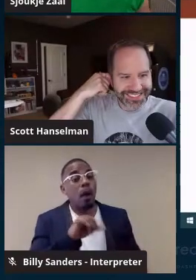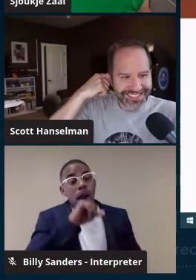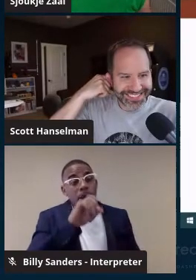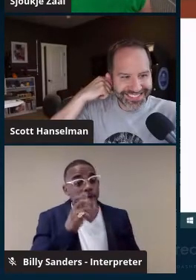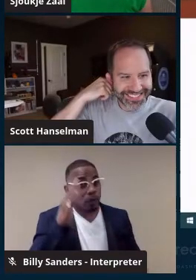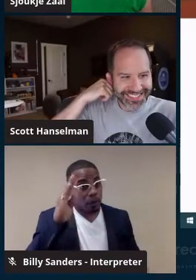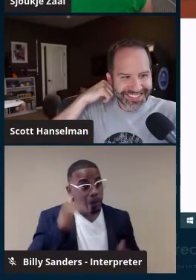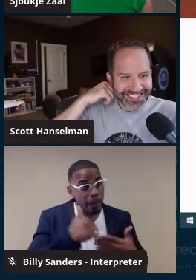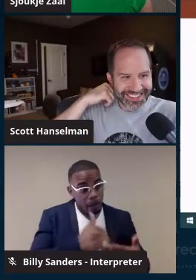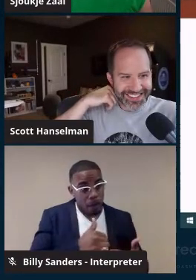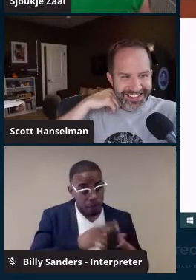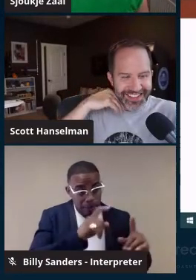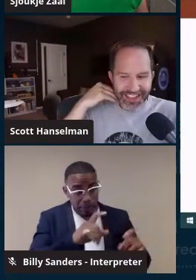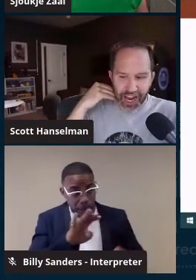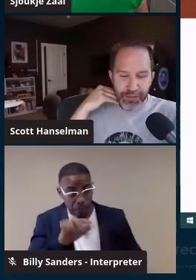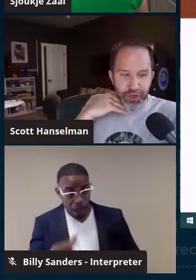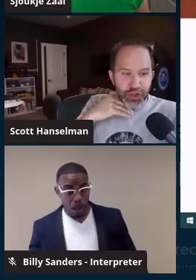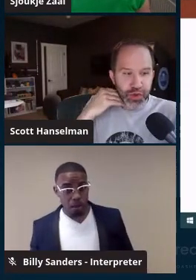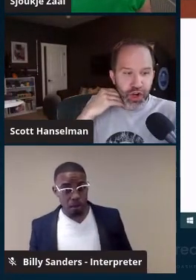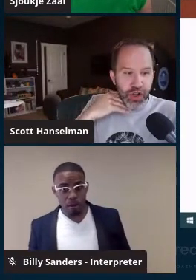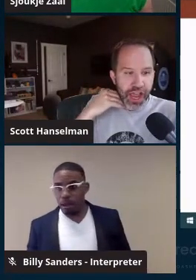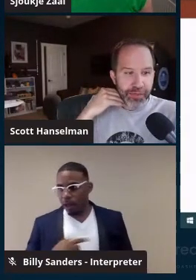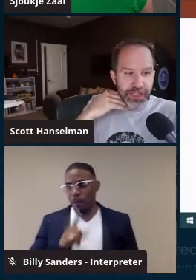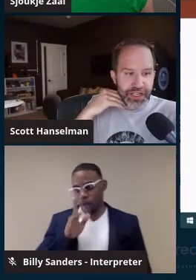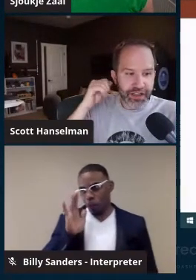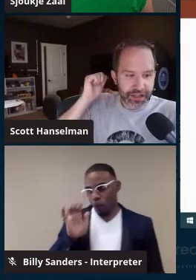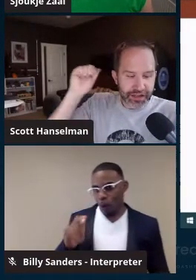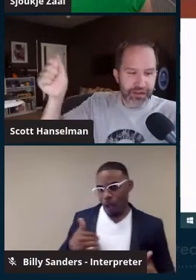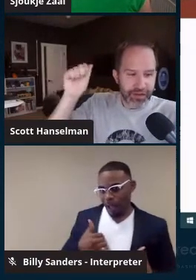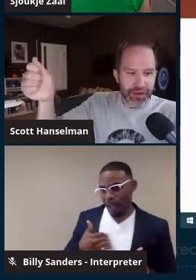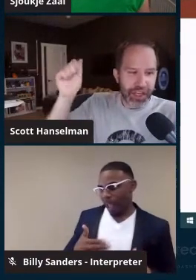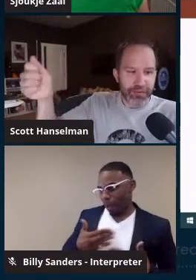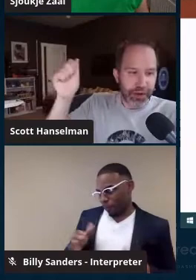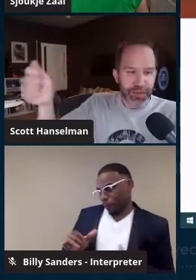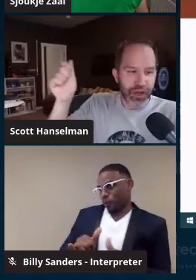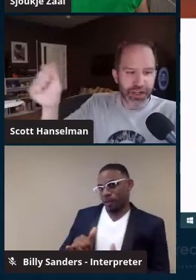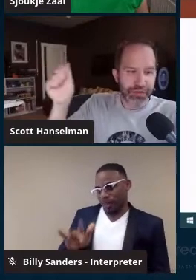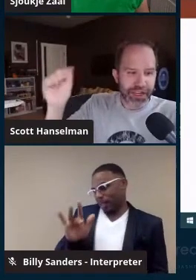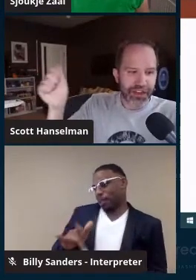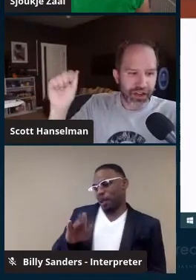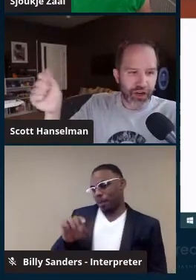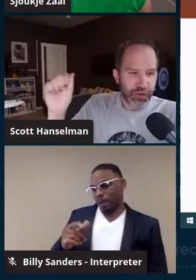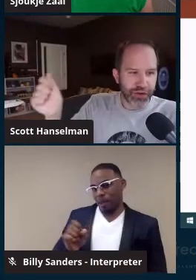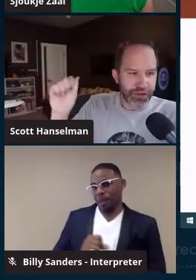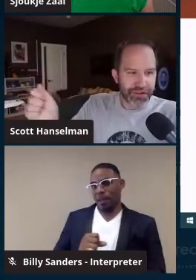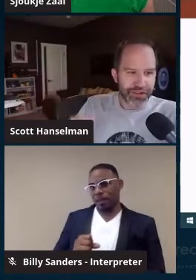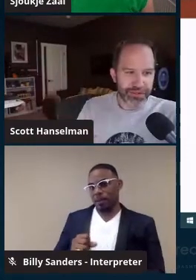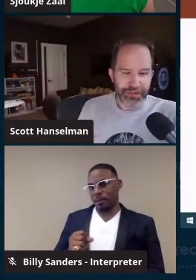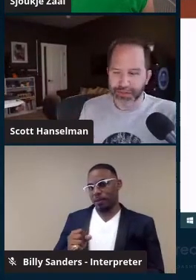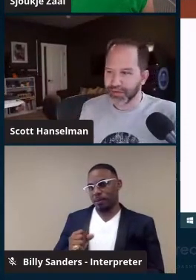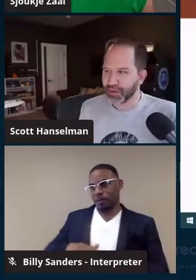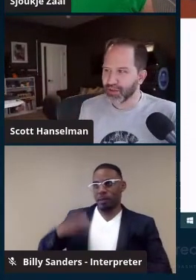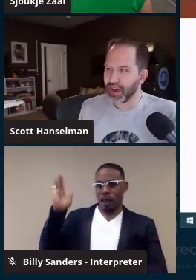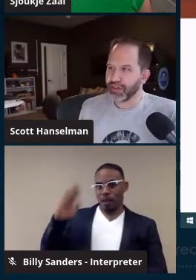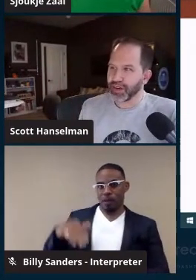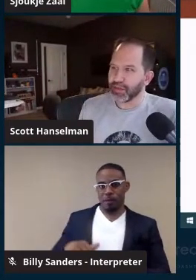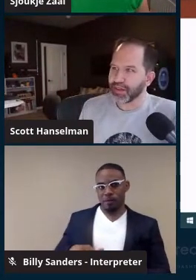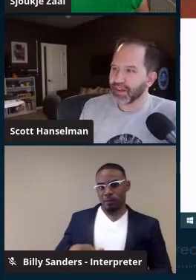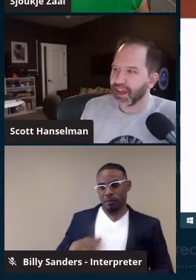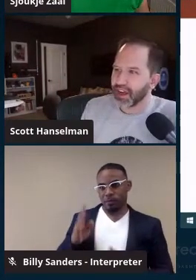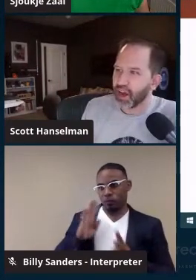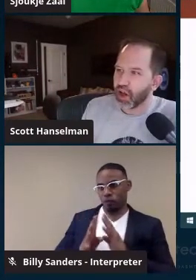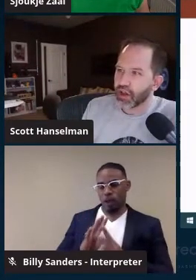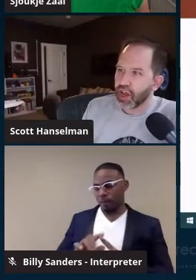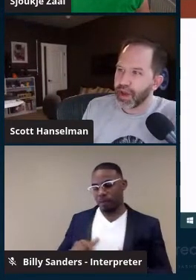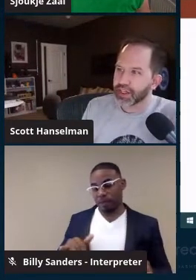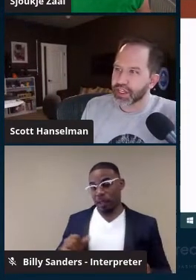to help you and test your blog. I'm sure you would all happily hit my blog and make it knock over with traffic. But